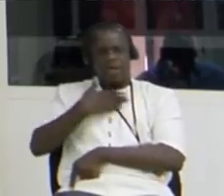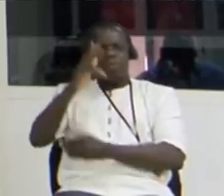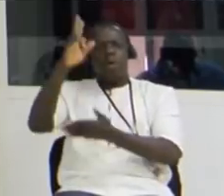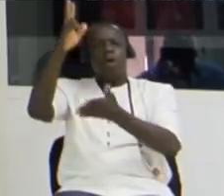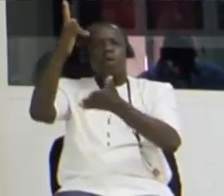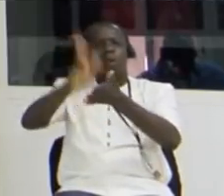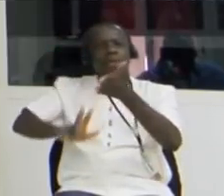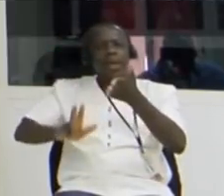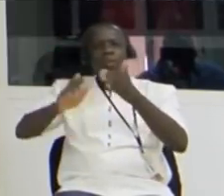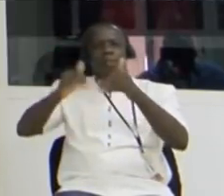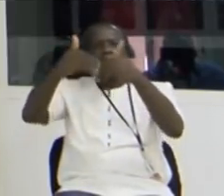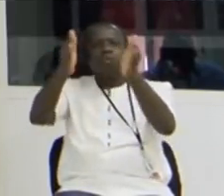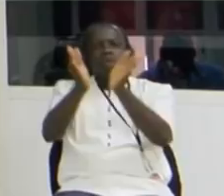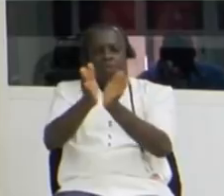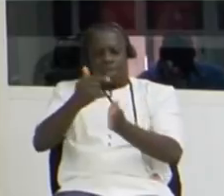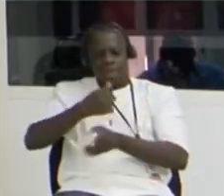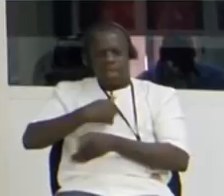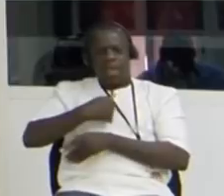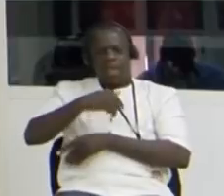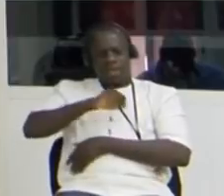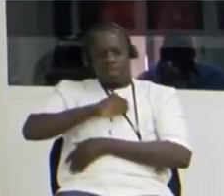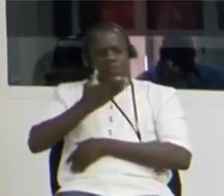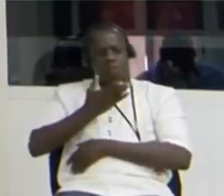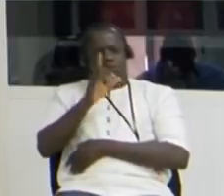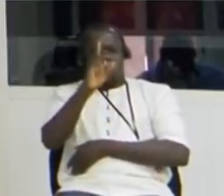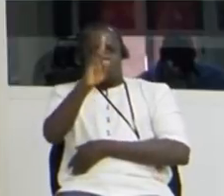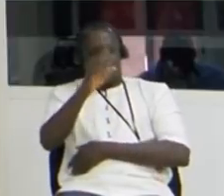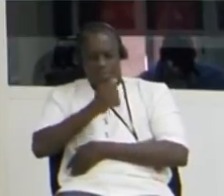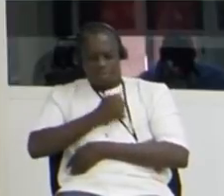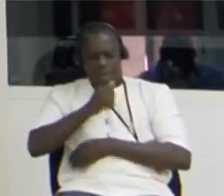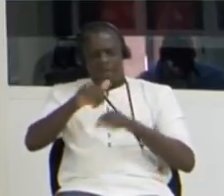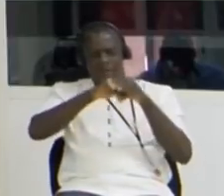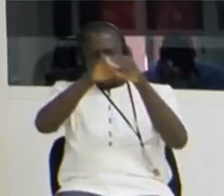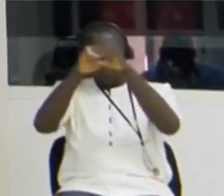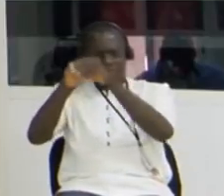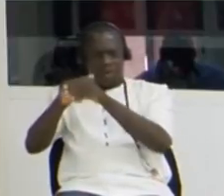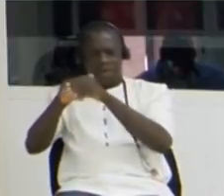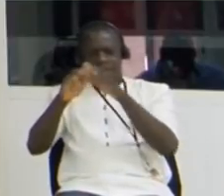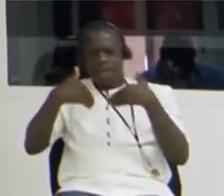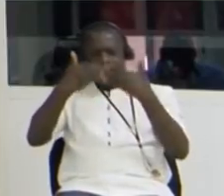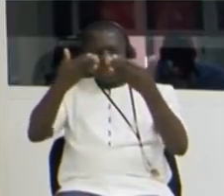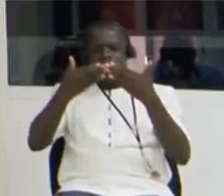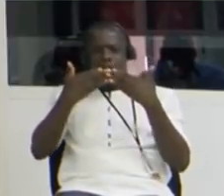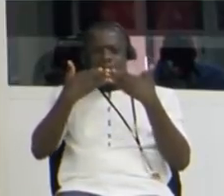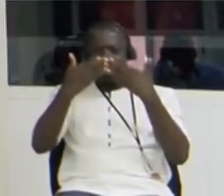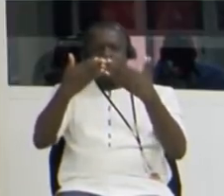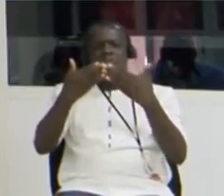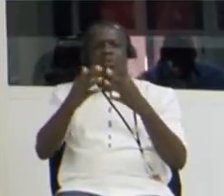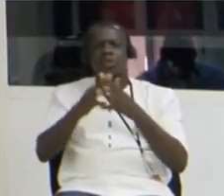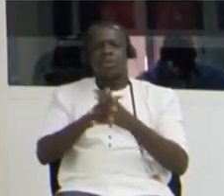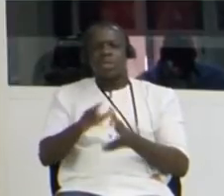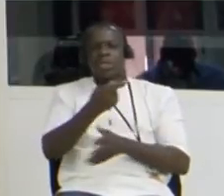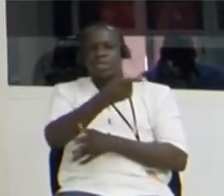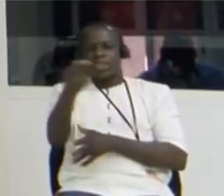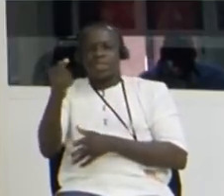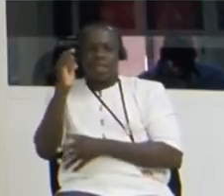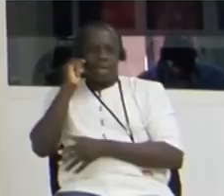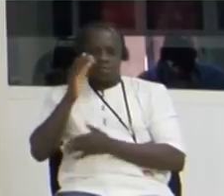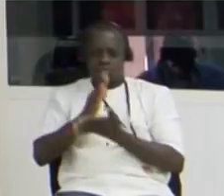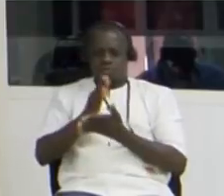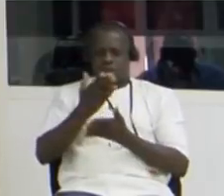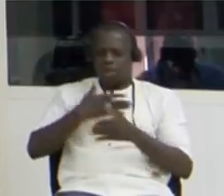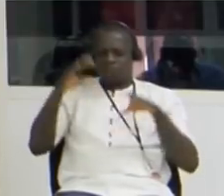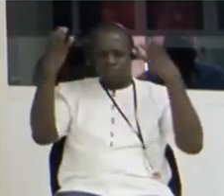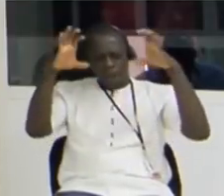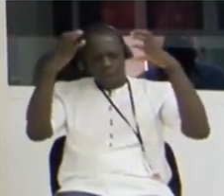that, but I had one of my colleagues give me this information that these guys are having petty talks